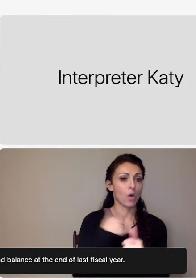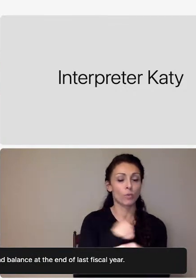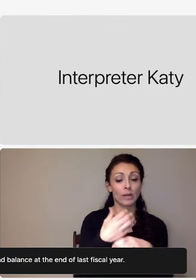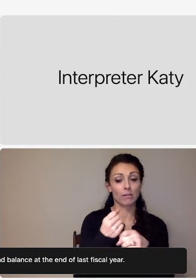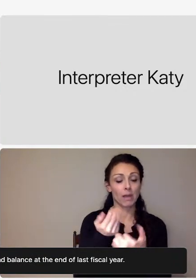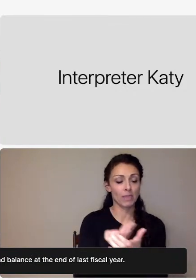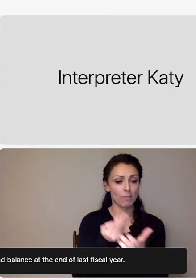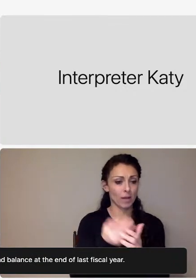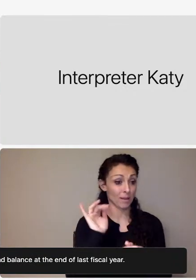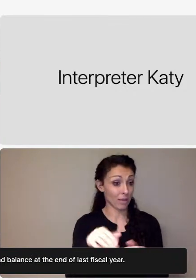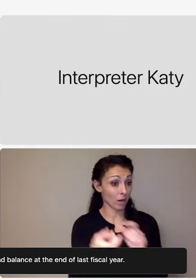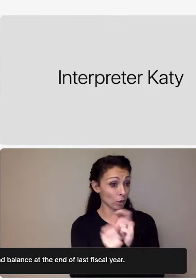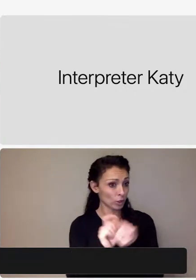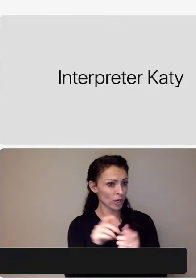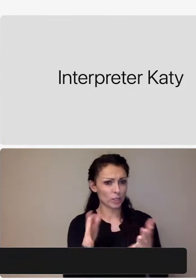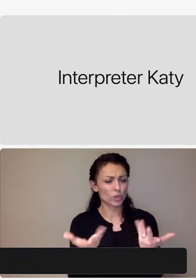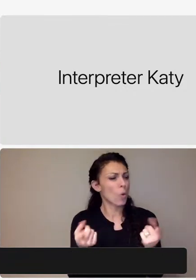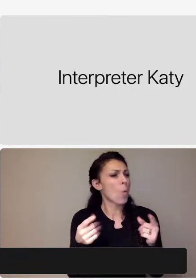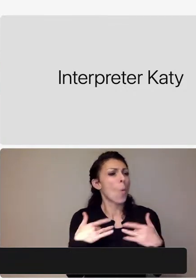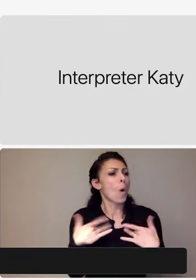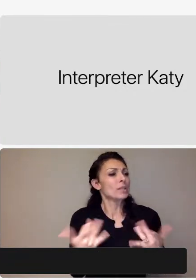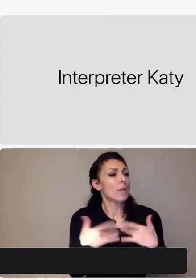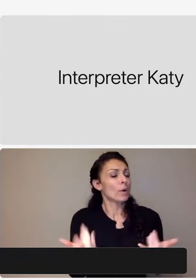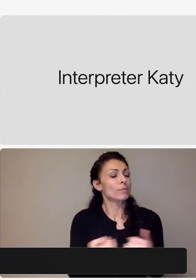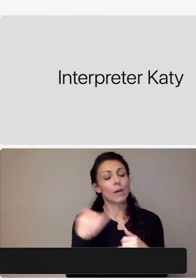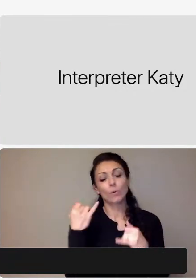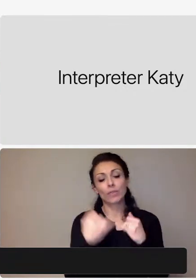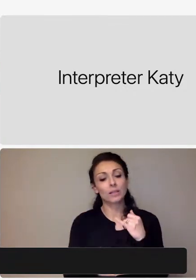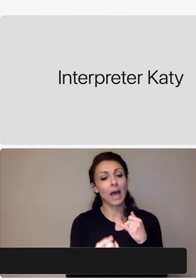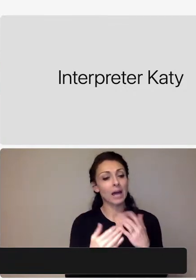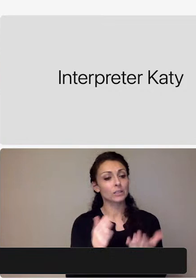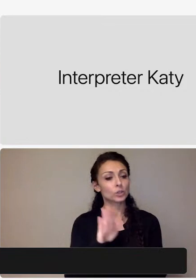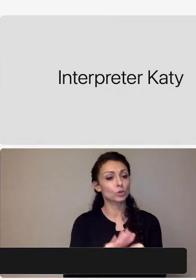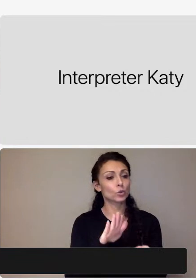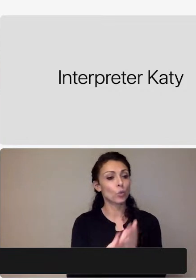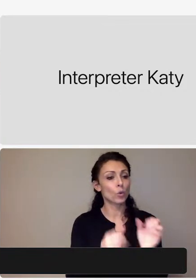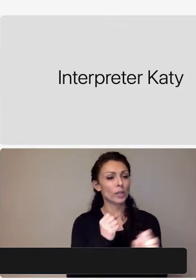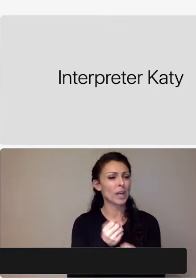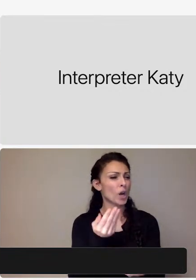or last fiscal year last fiscal year yeah sorry it wasn't in the chart